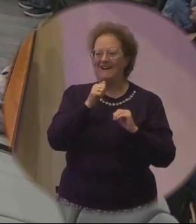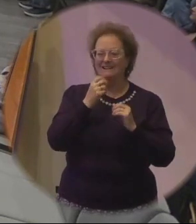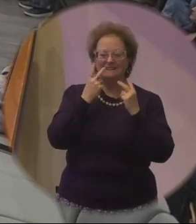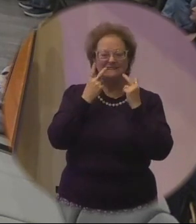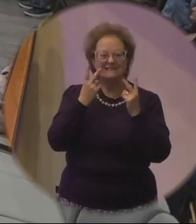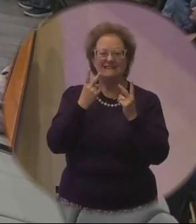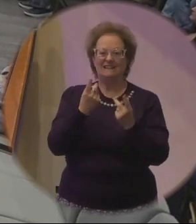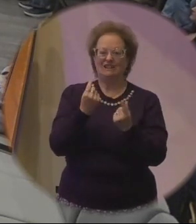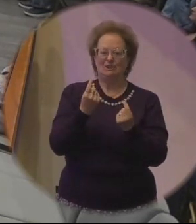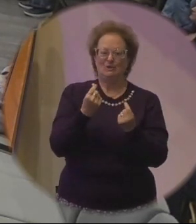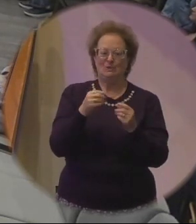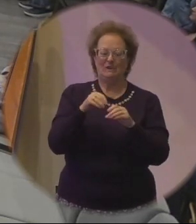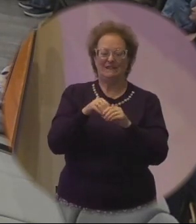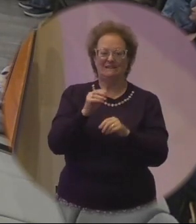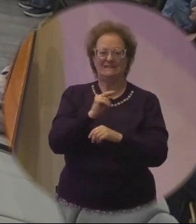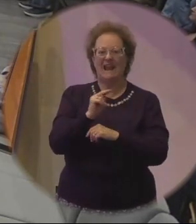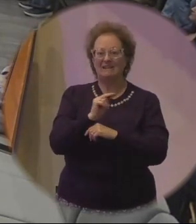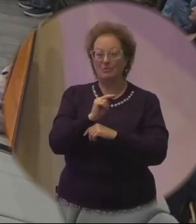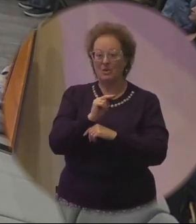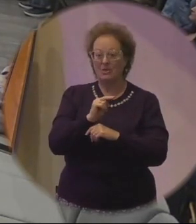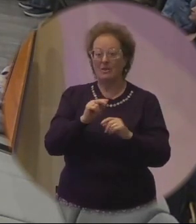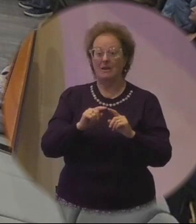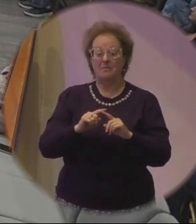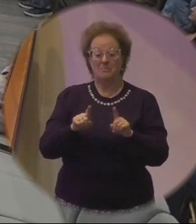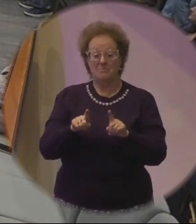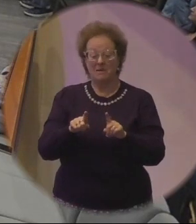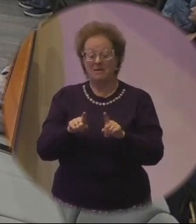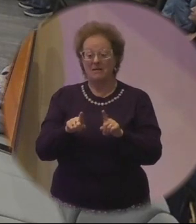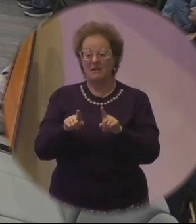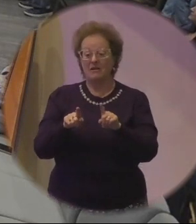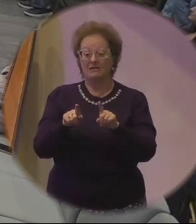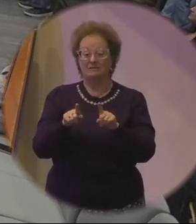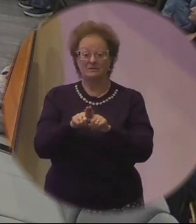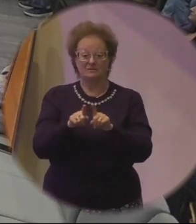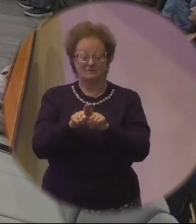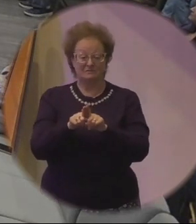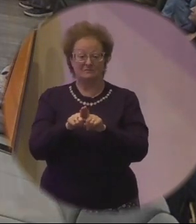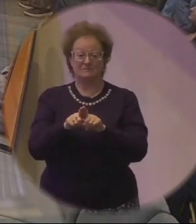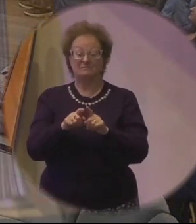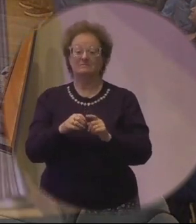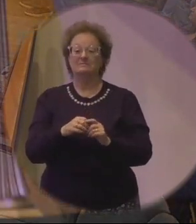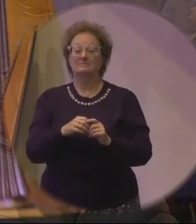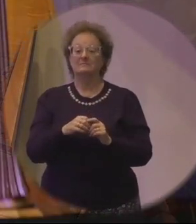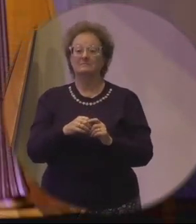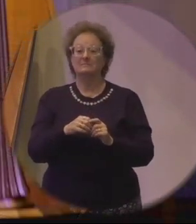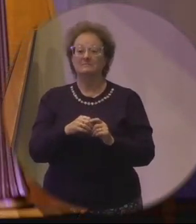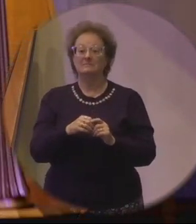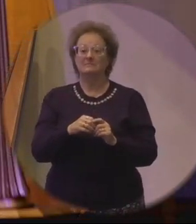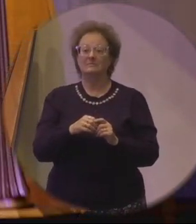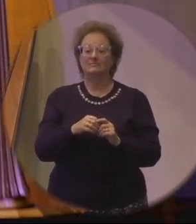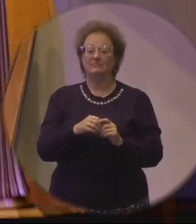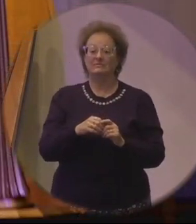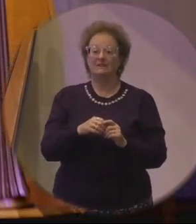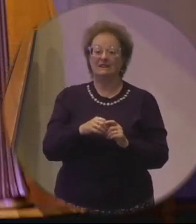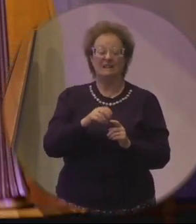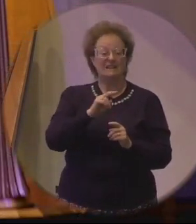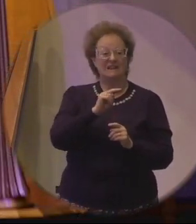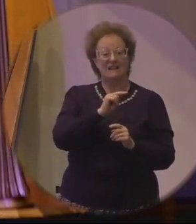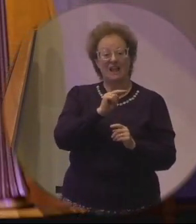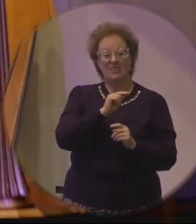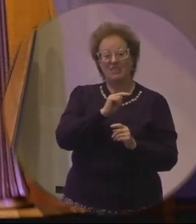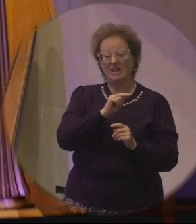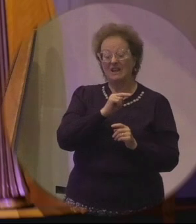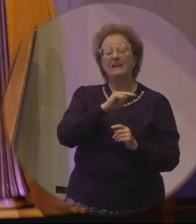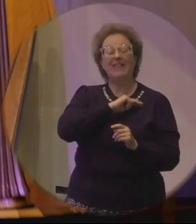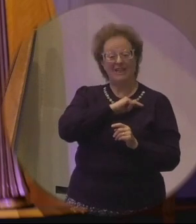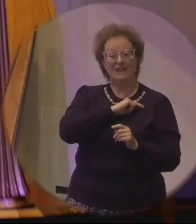or do there in Nazareth. But the other reason, besides the fact that Nazareth really wasn't much of a town, was that Nathanael was a Jew